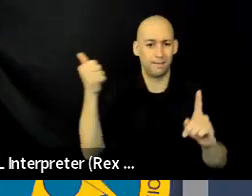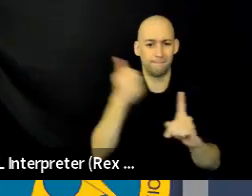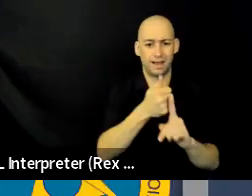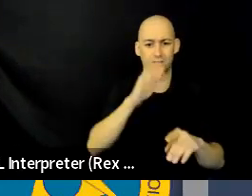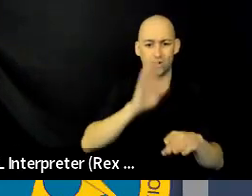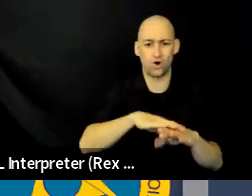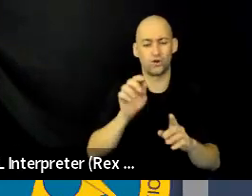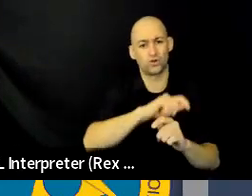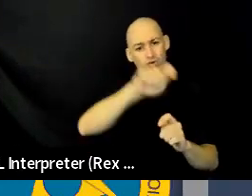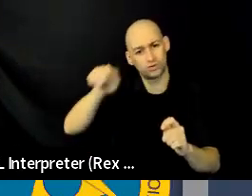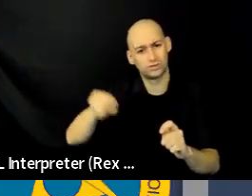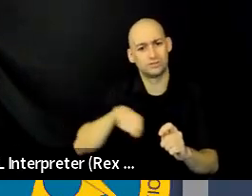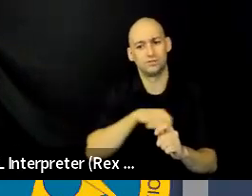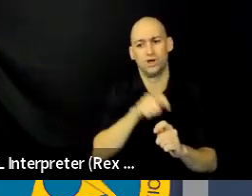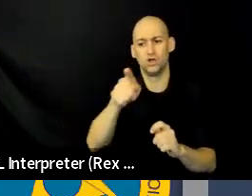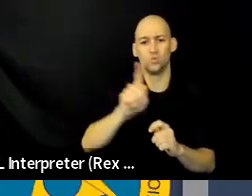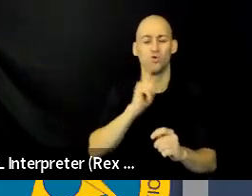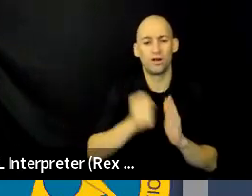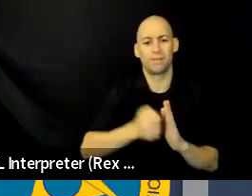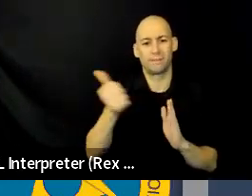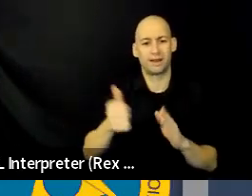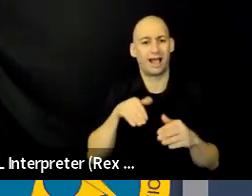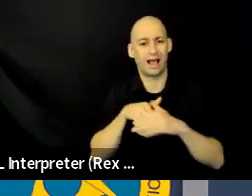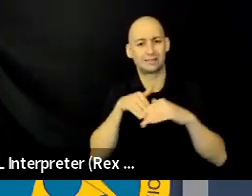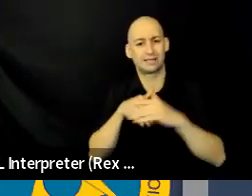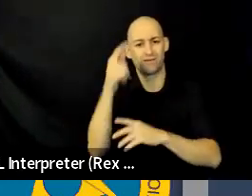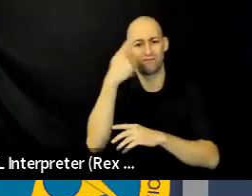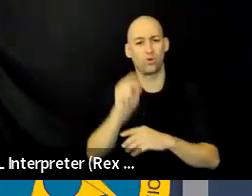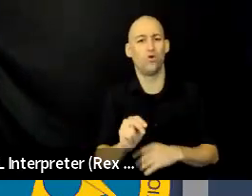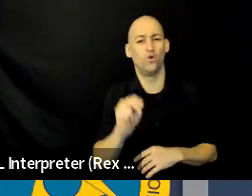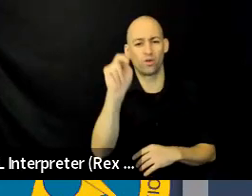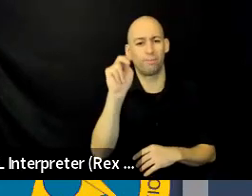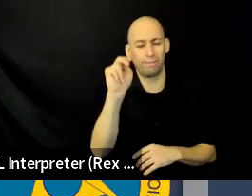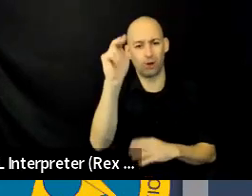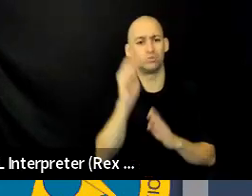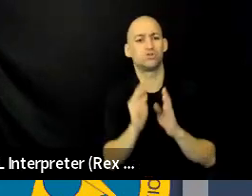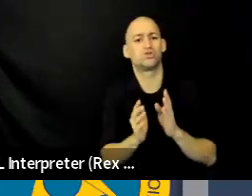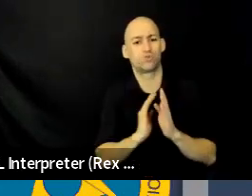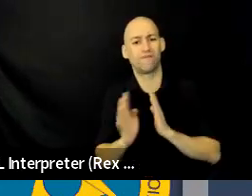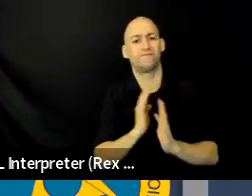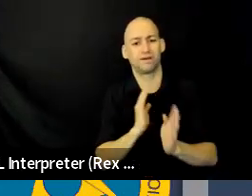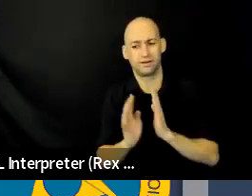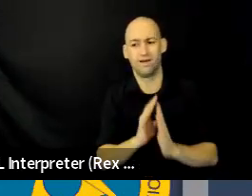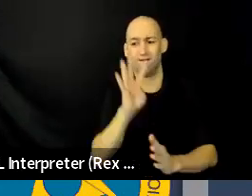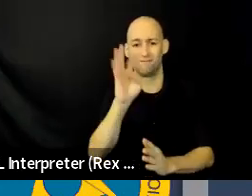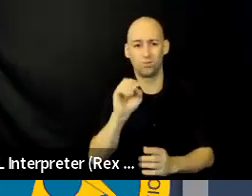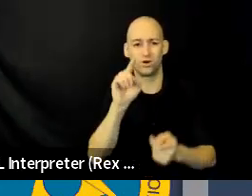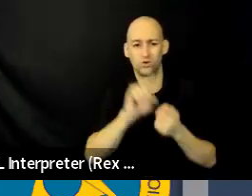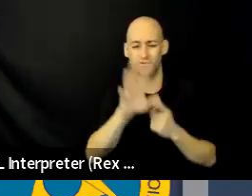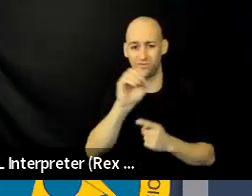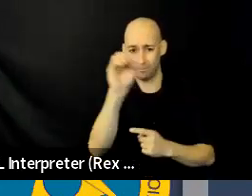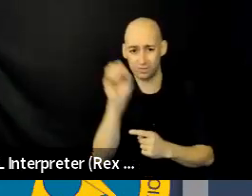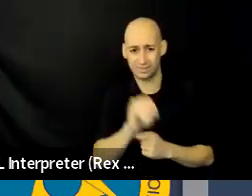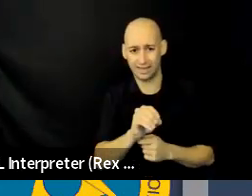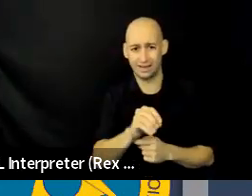the turns, you are eliminating access for the northbound traffic, which is 40 to 50%